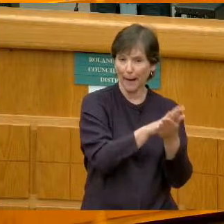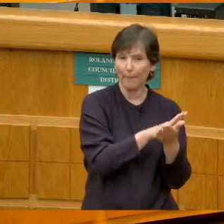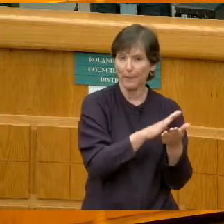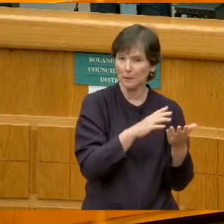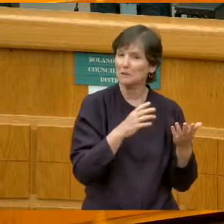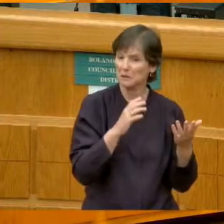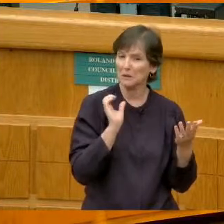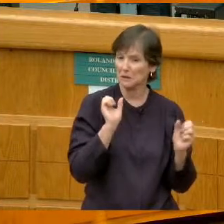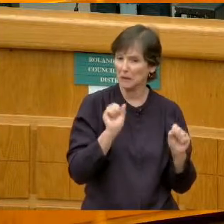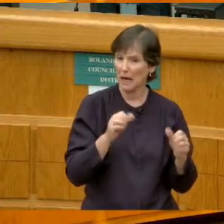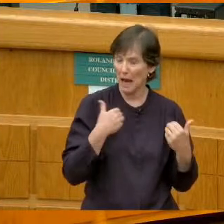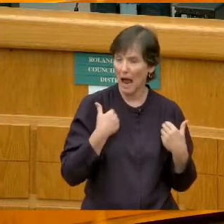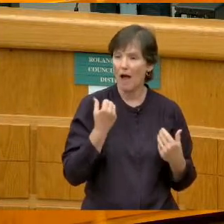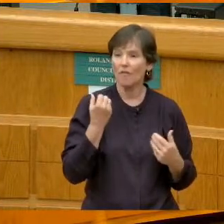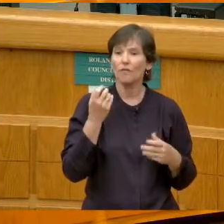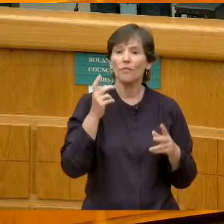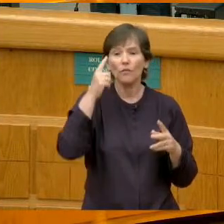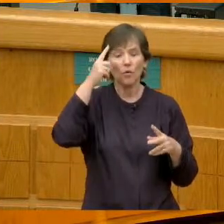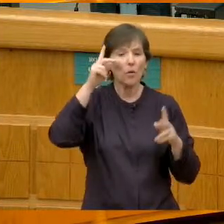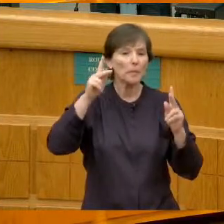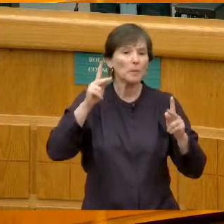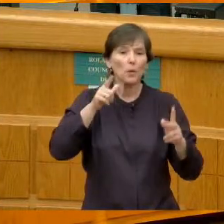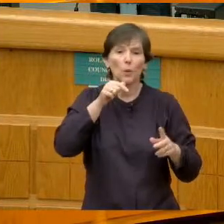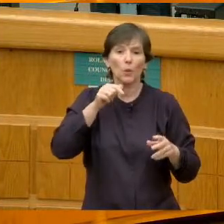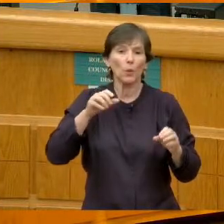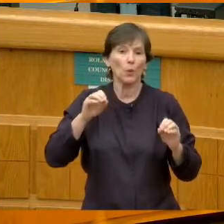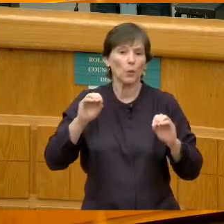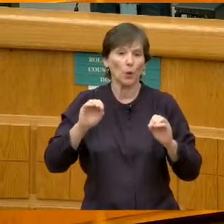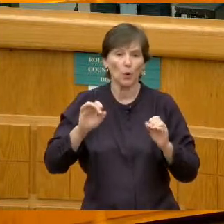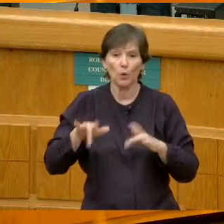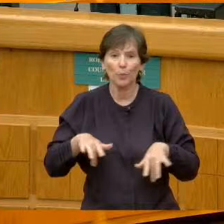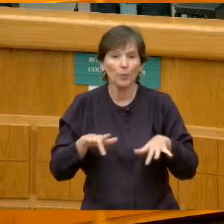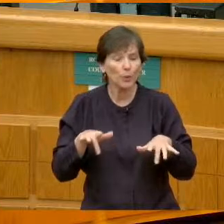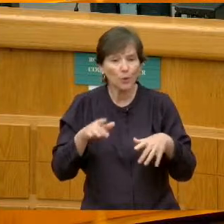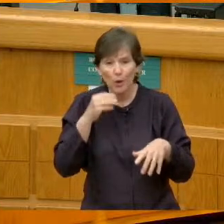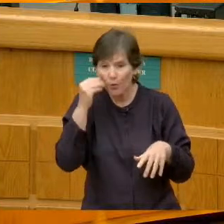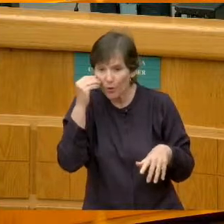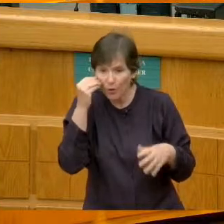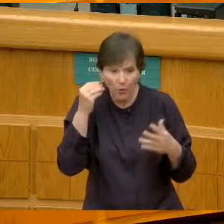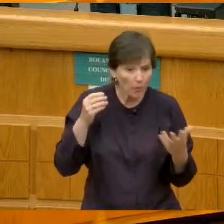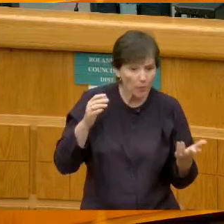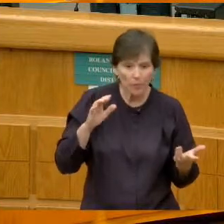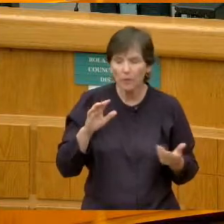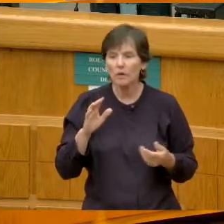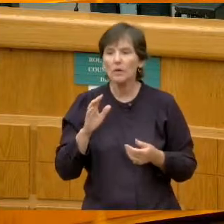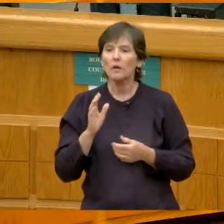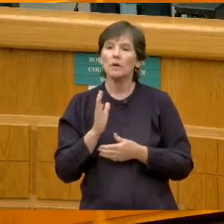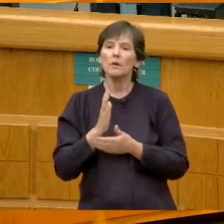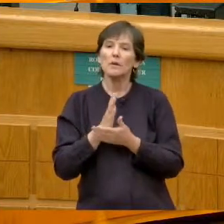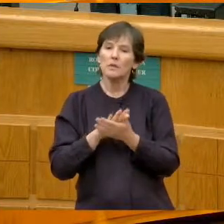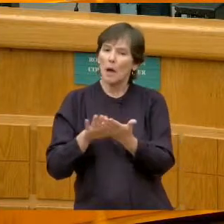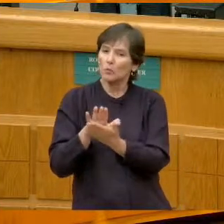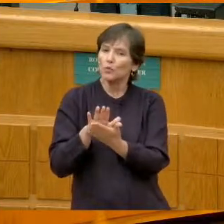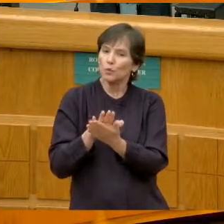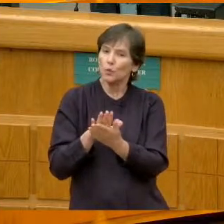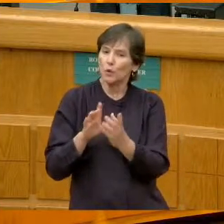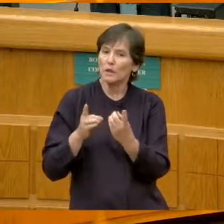if somebody doesn't have computers. I know many of the school districts have said that they're buying computers or they're buying